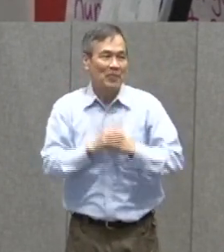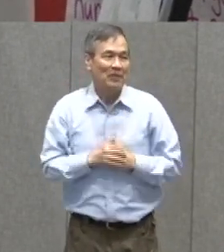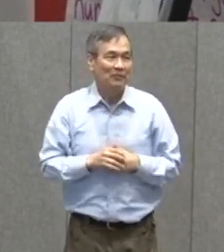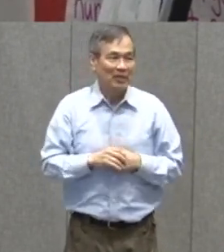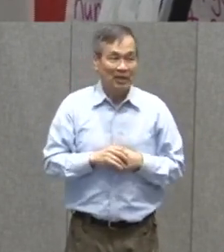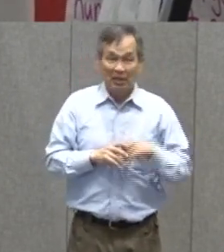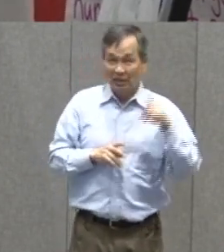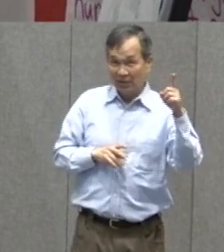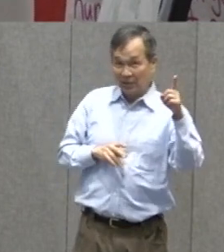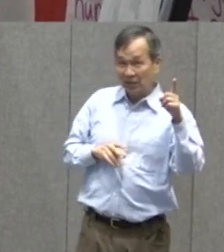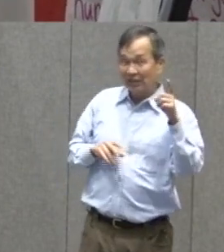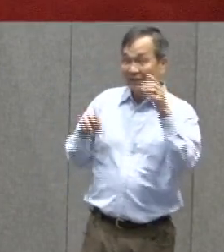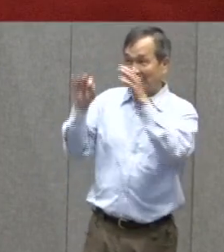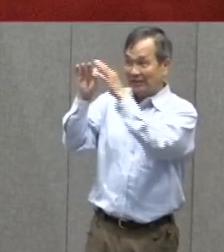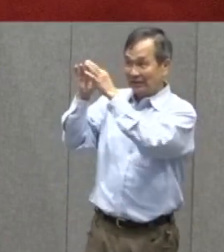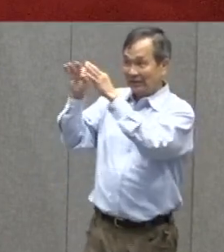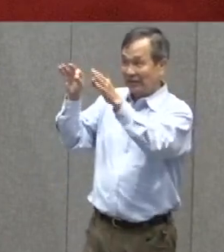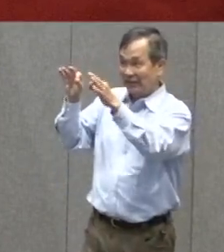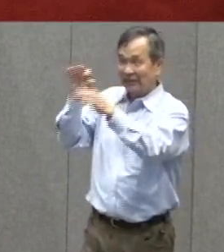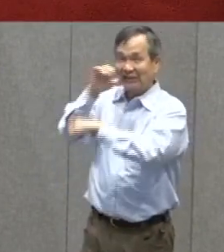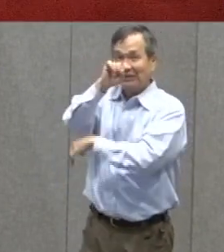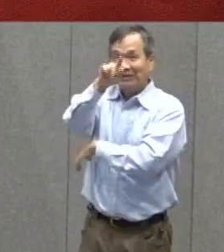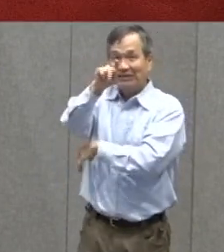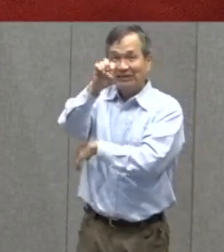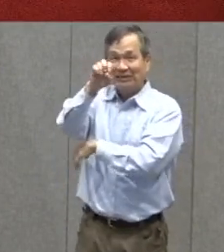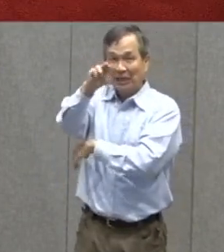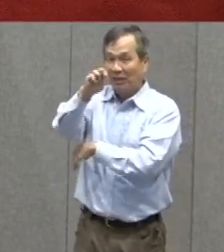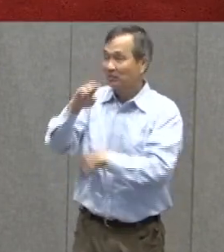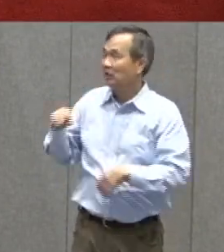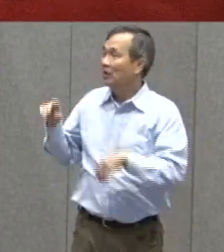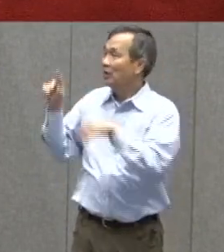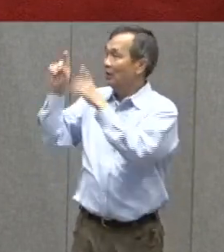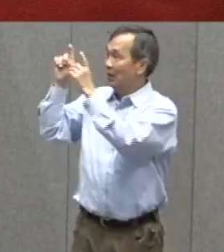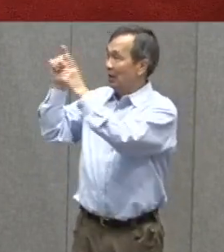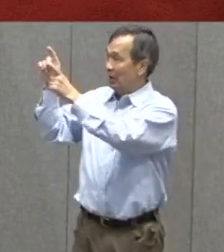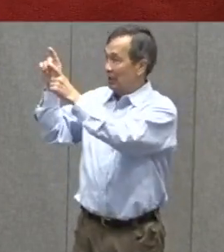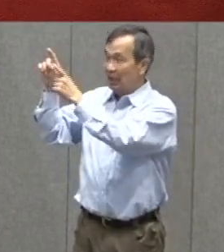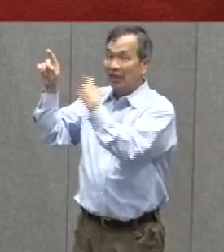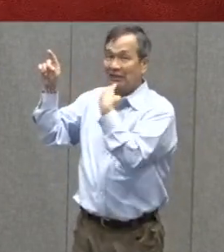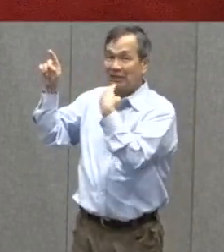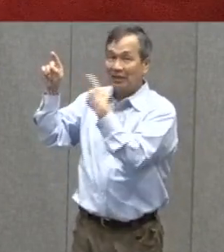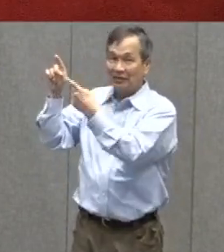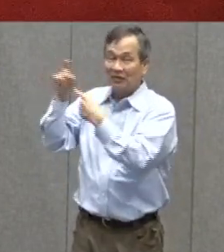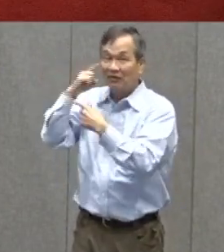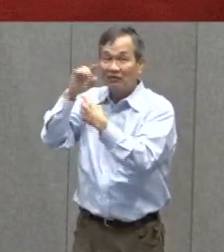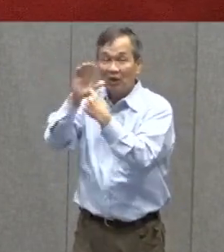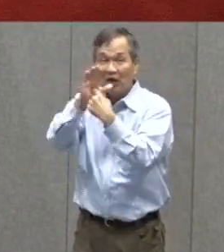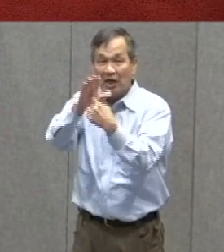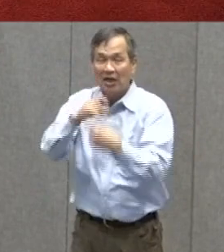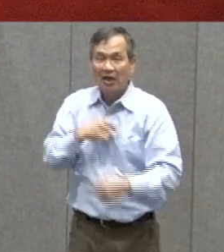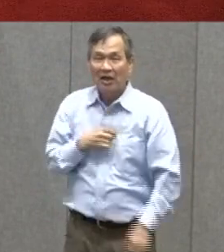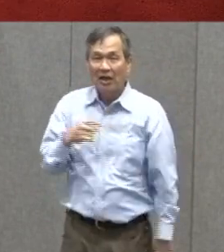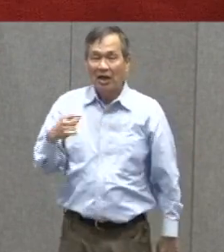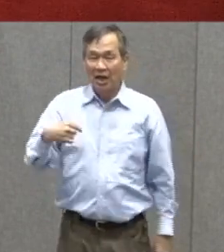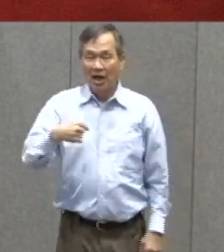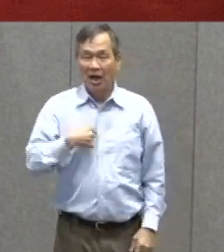you the beginning part of the sentence. So I'm going to say, for example, I